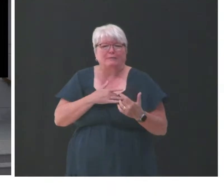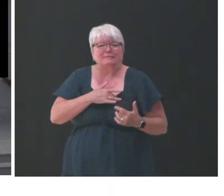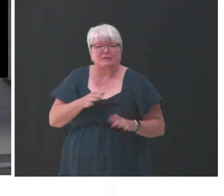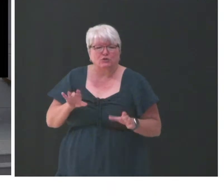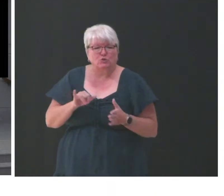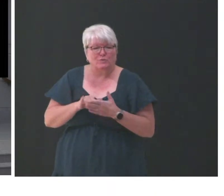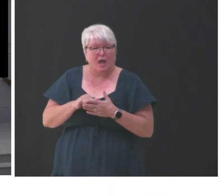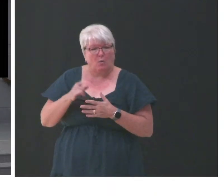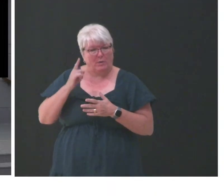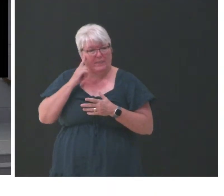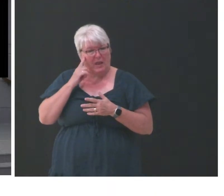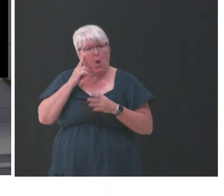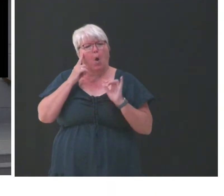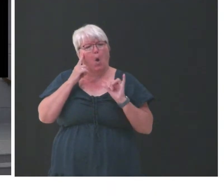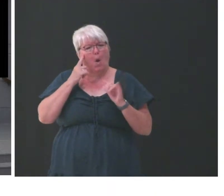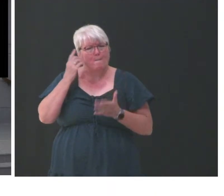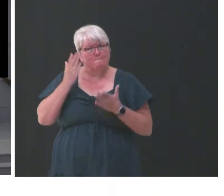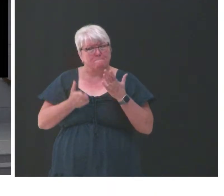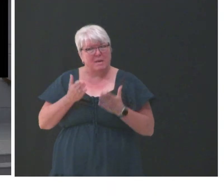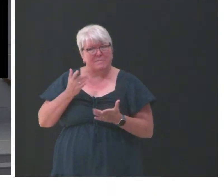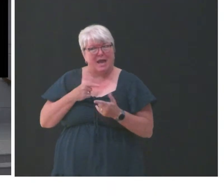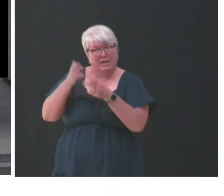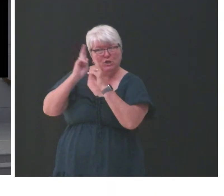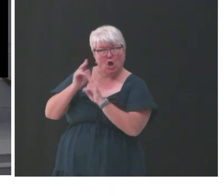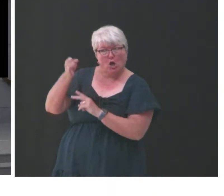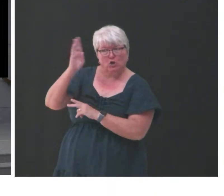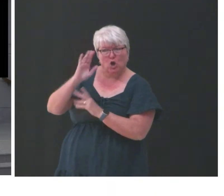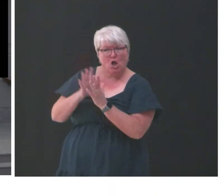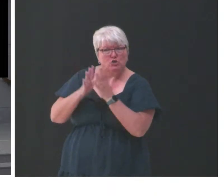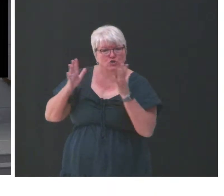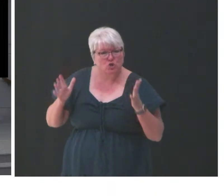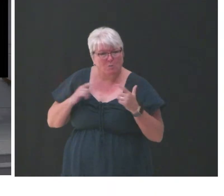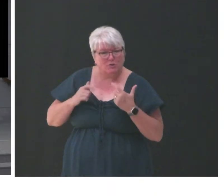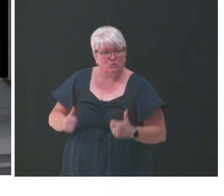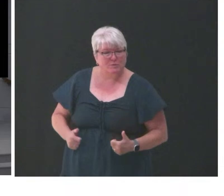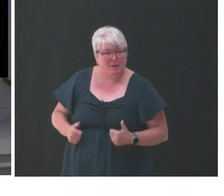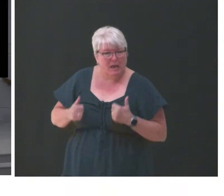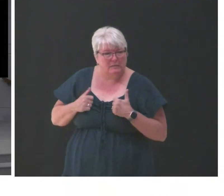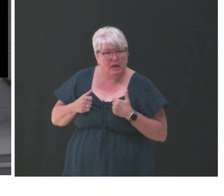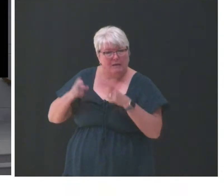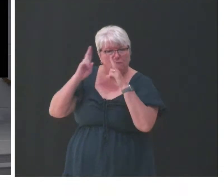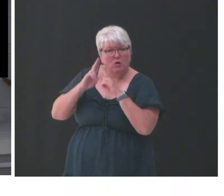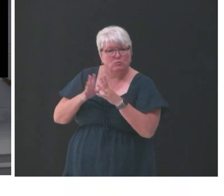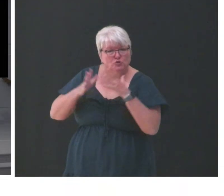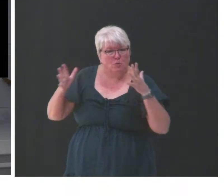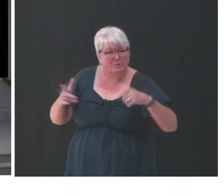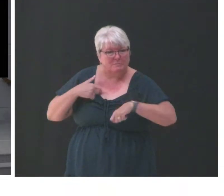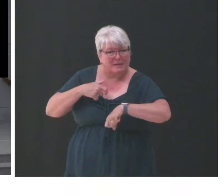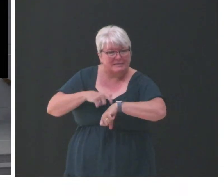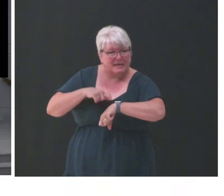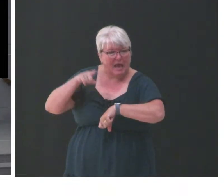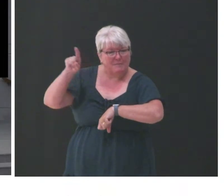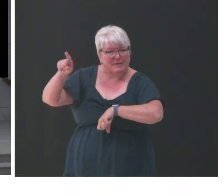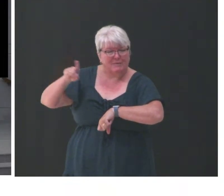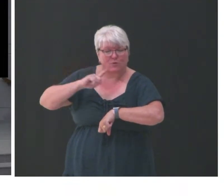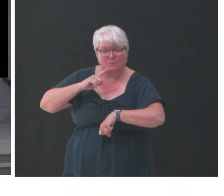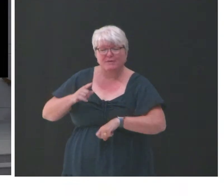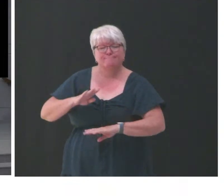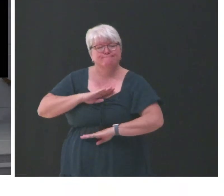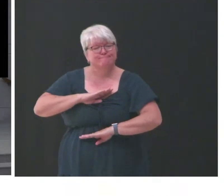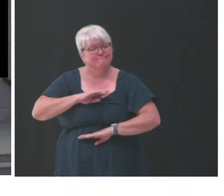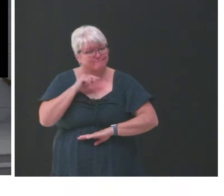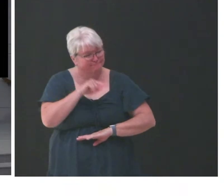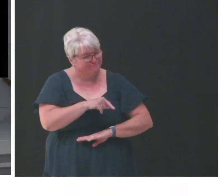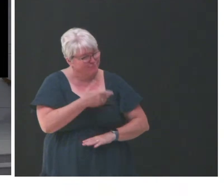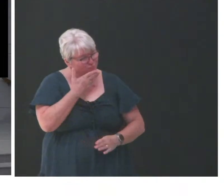do that, and we kind of think, hey, maybe I can just honor God so much with my life and honor God so much with my time that he'll be fulfilled because I'm